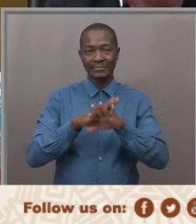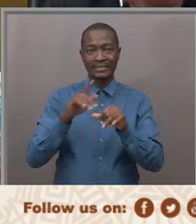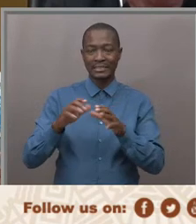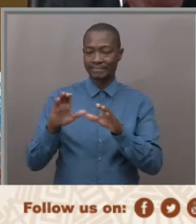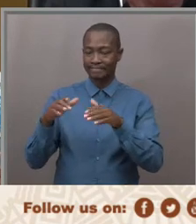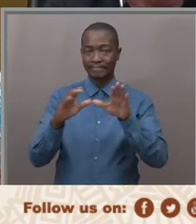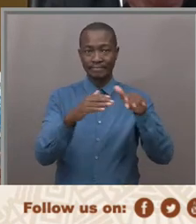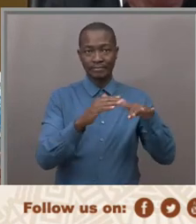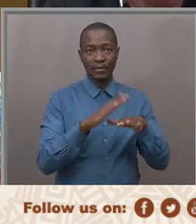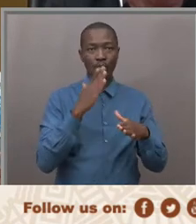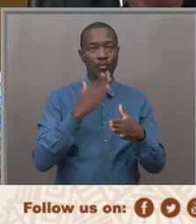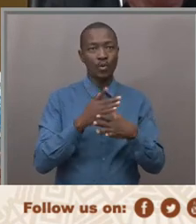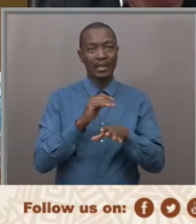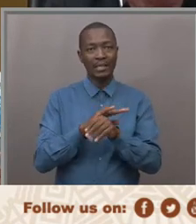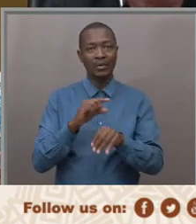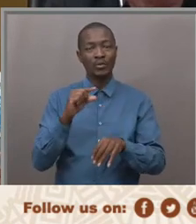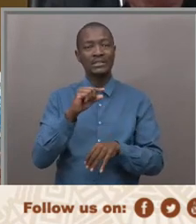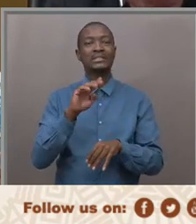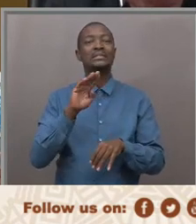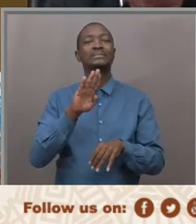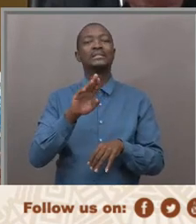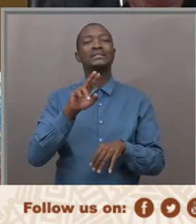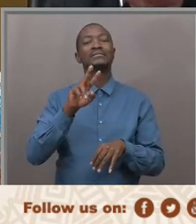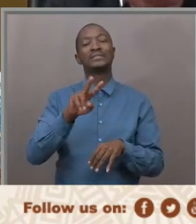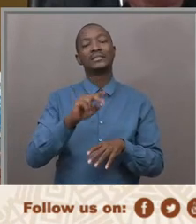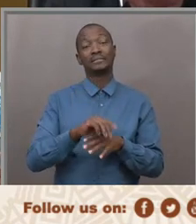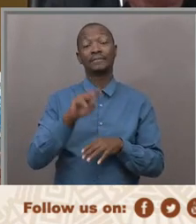in dealing with gender-based violence. MEC